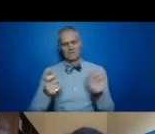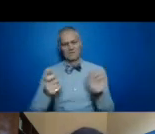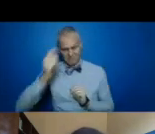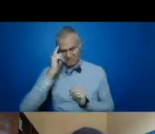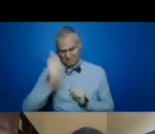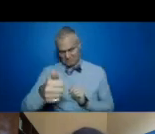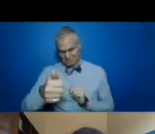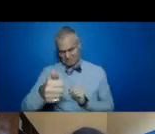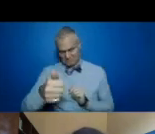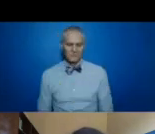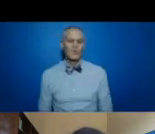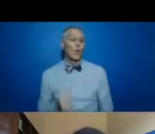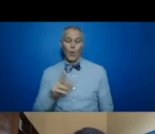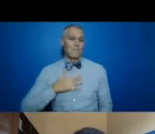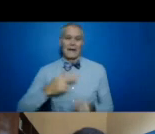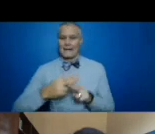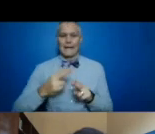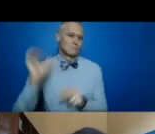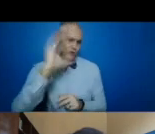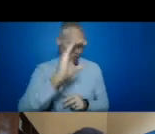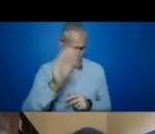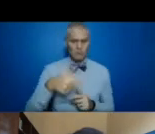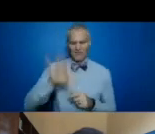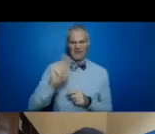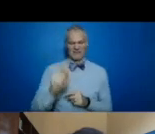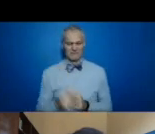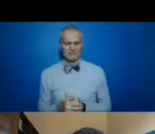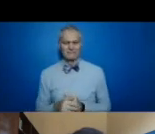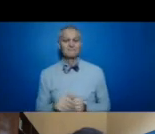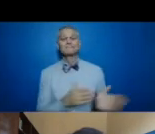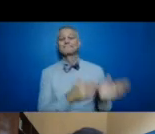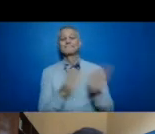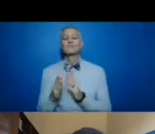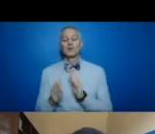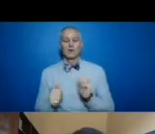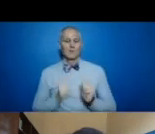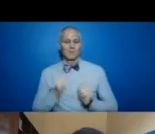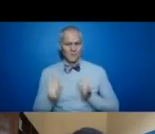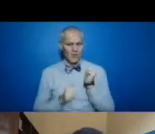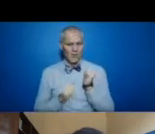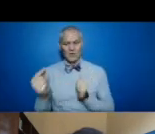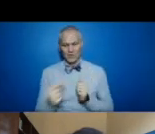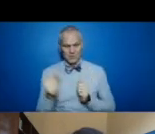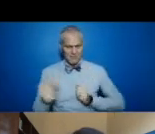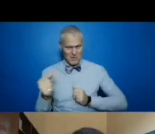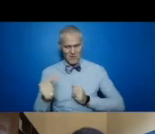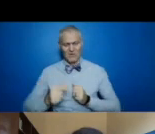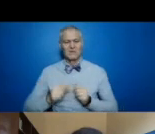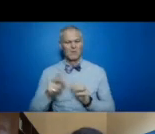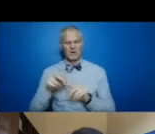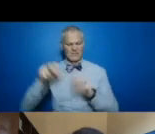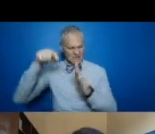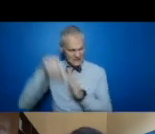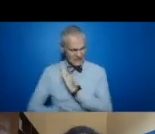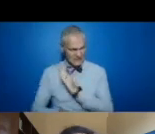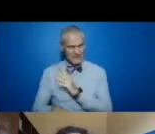There's also another piece that's available called Performing Greensboro, when we go more deeply into it and talk at the